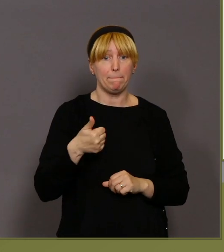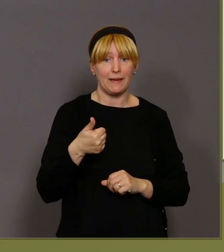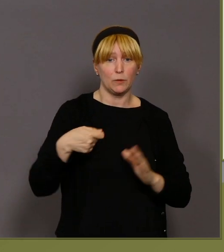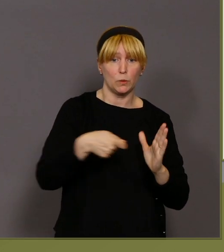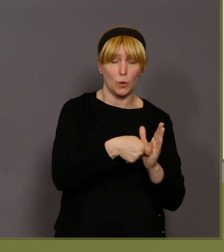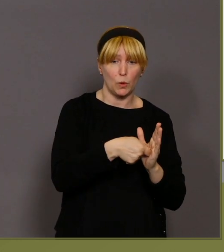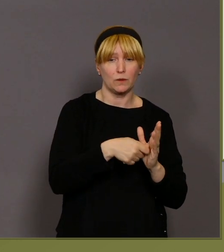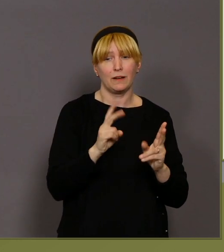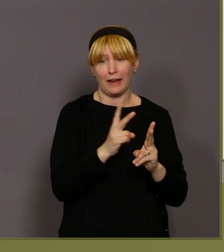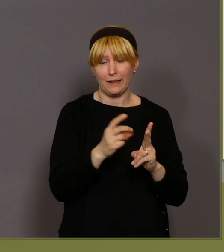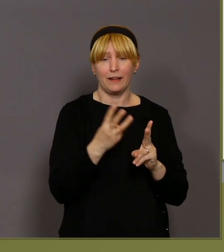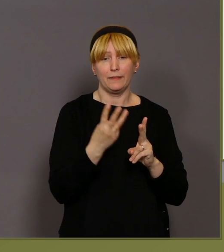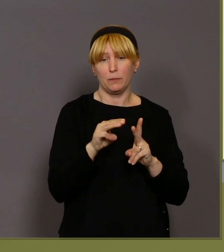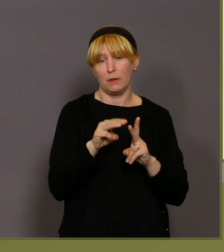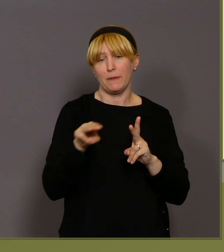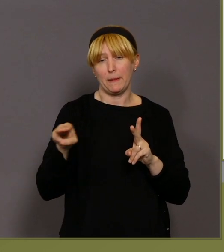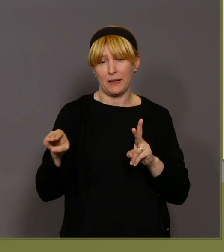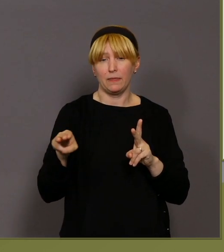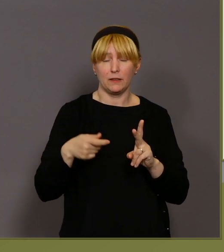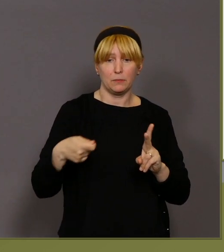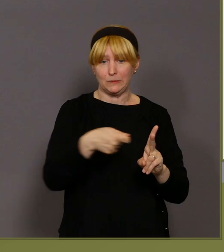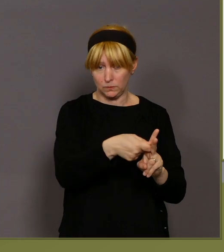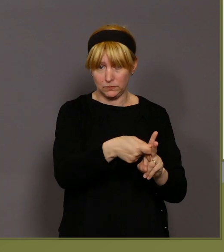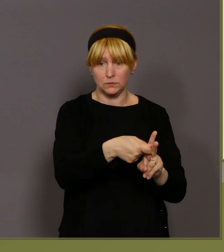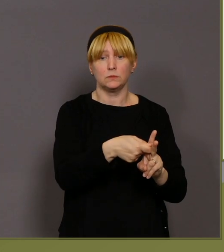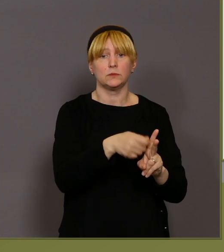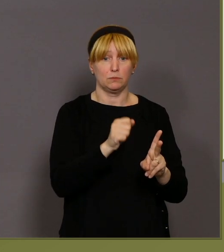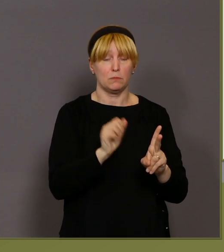the 3.5 millimeter jacks.